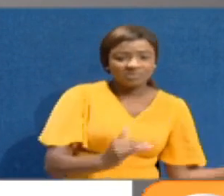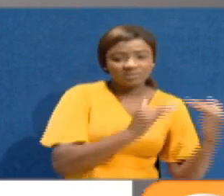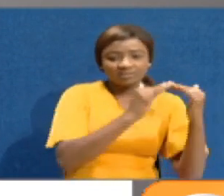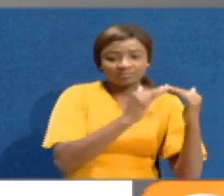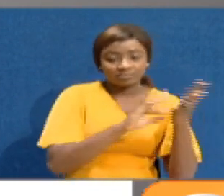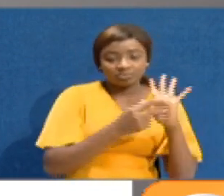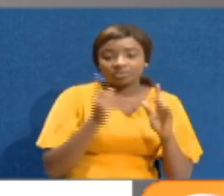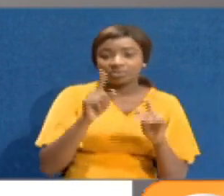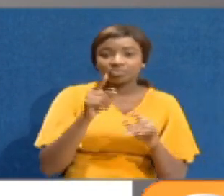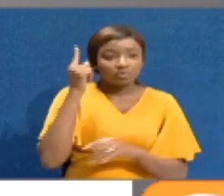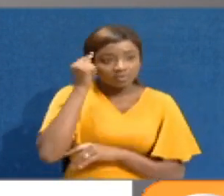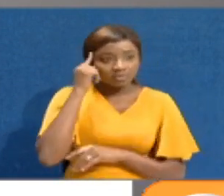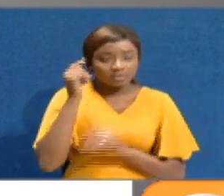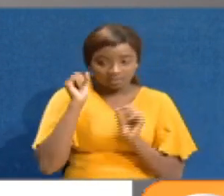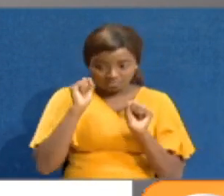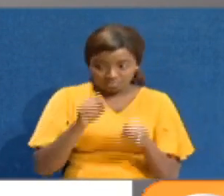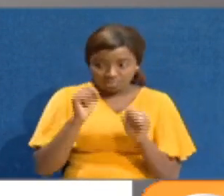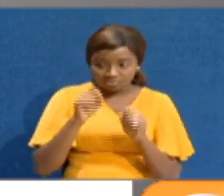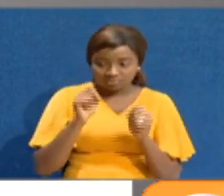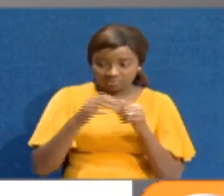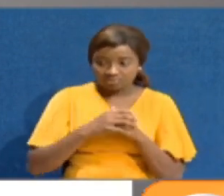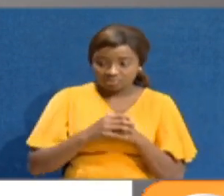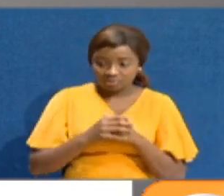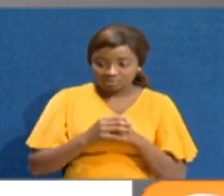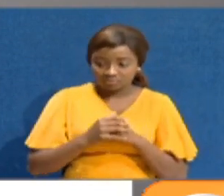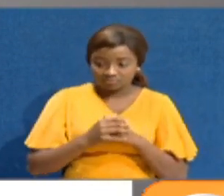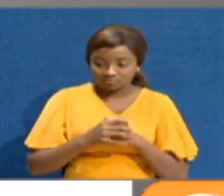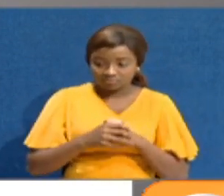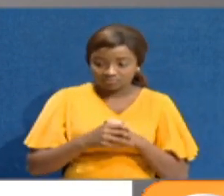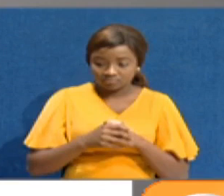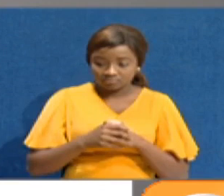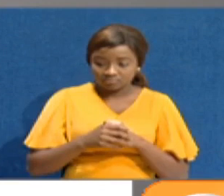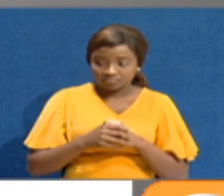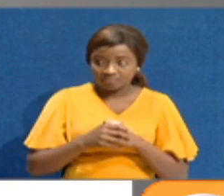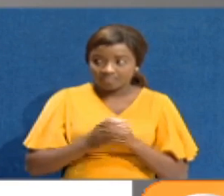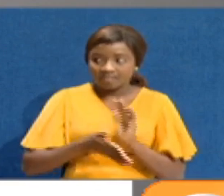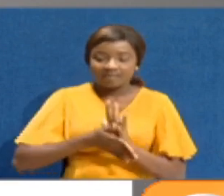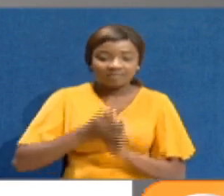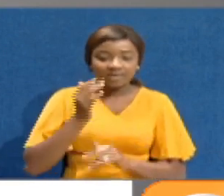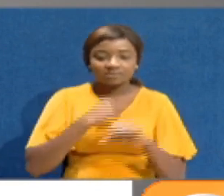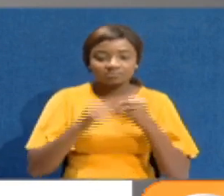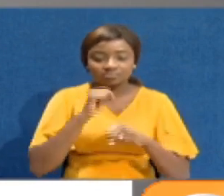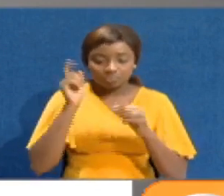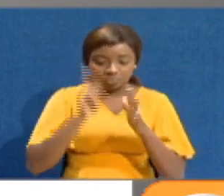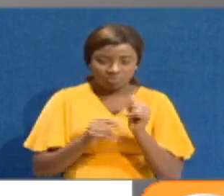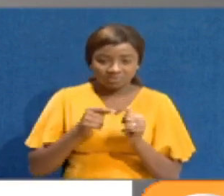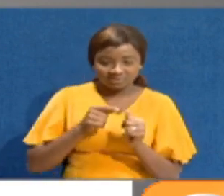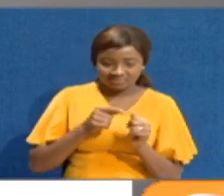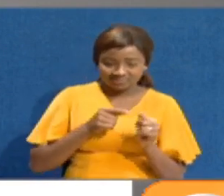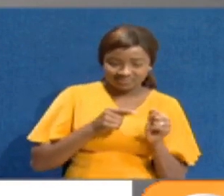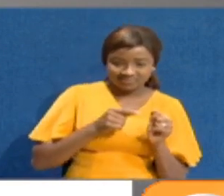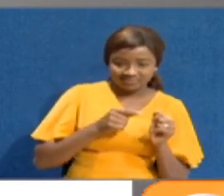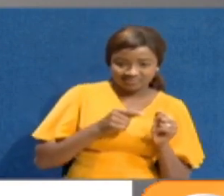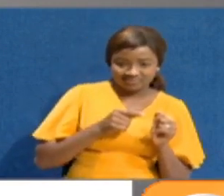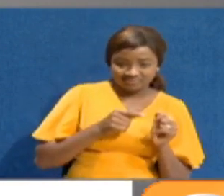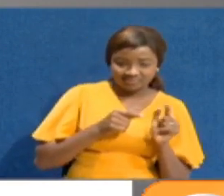have expected that one of the first measures is to reduce the amount of deficit, which